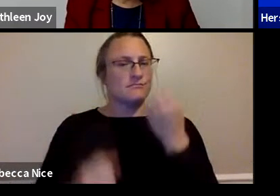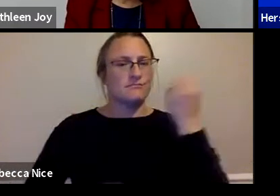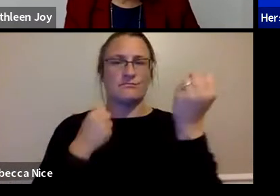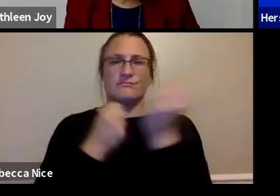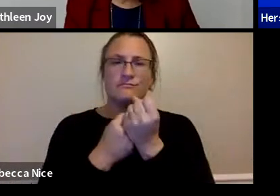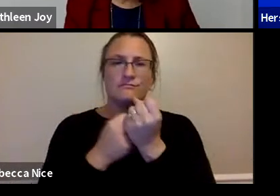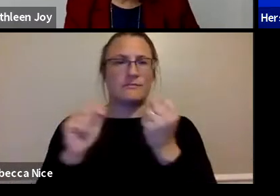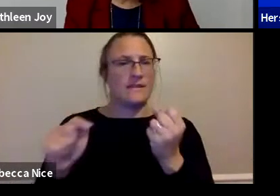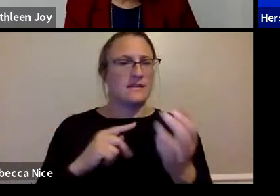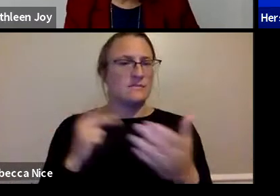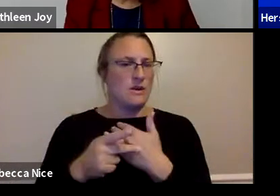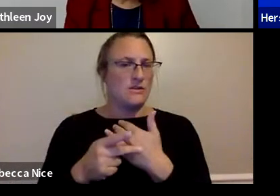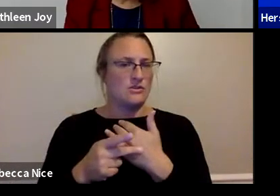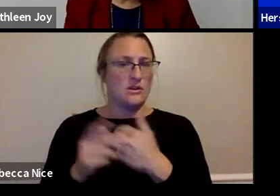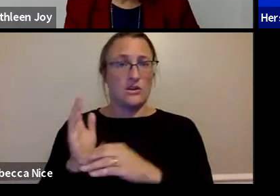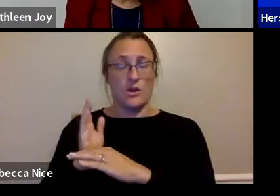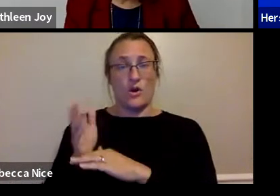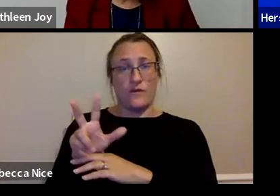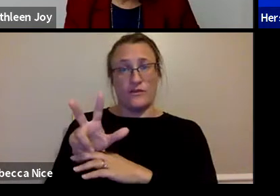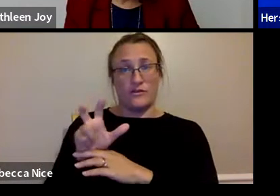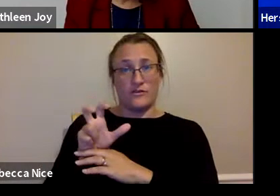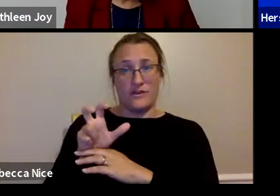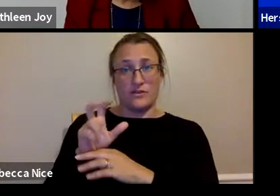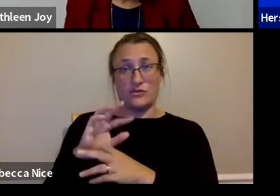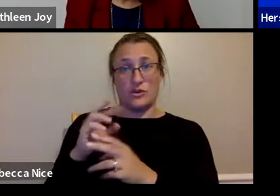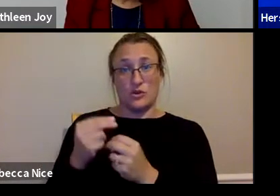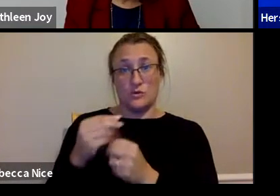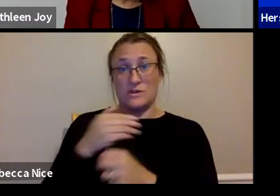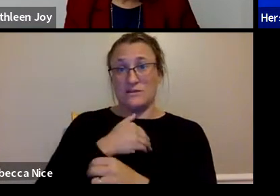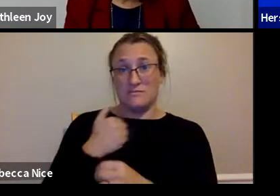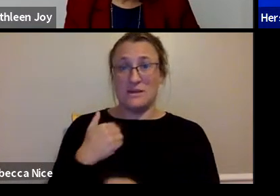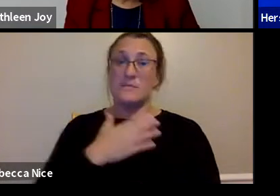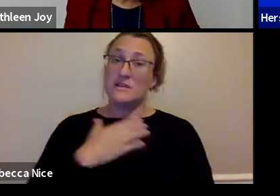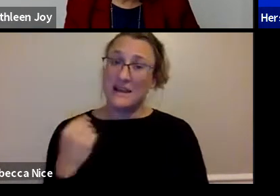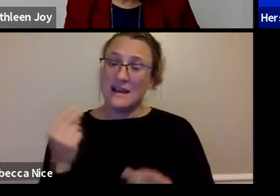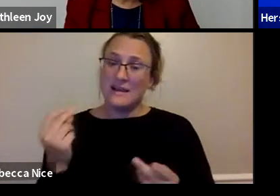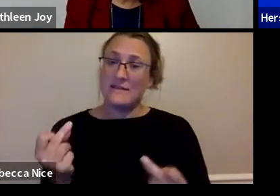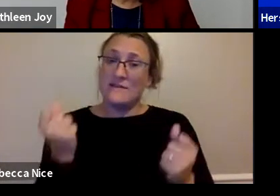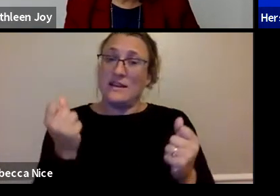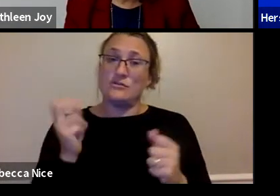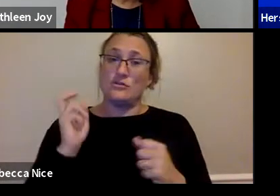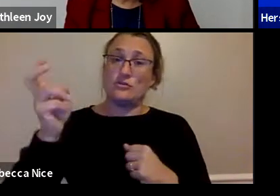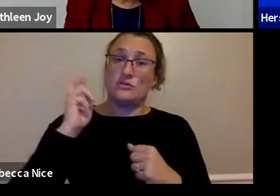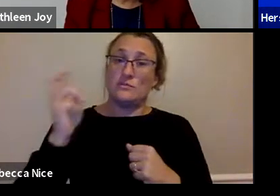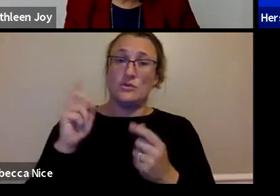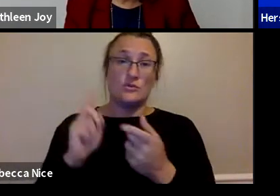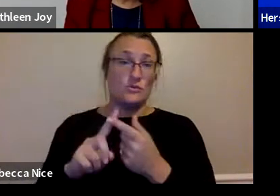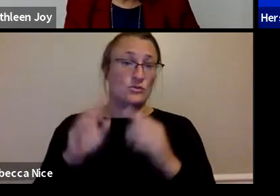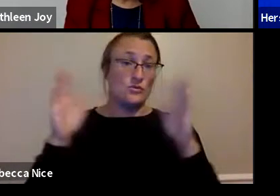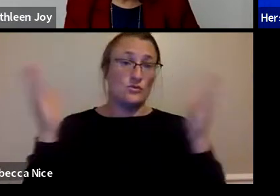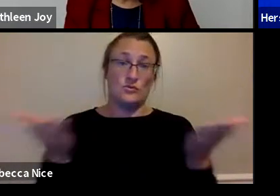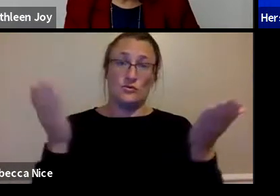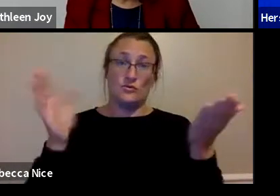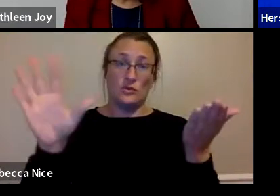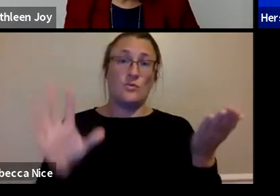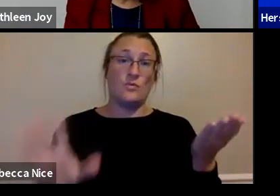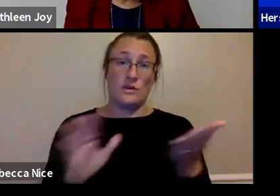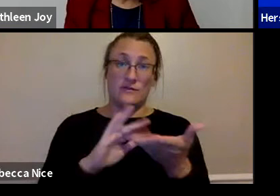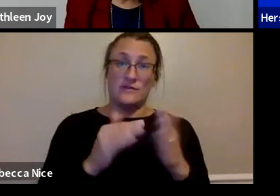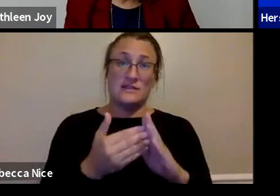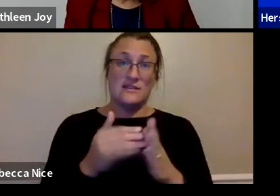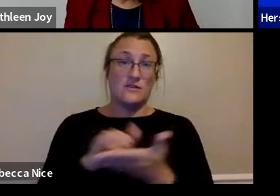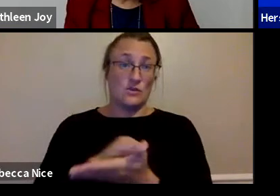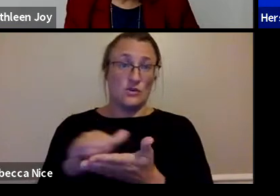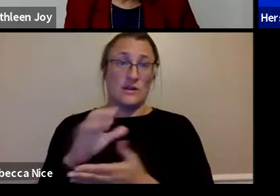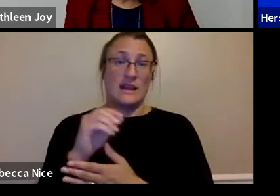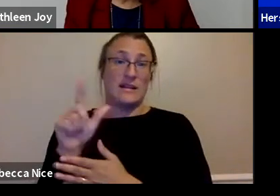only employ over 300 union members, it would also create a much faster commute to the wonderful city of New York and Long Island. It